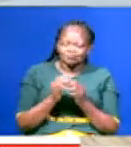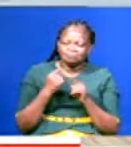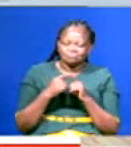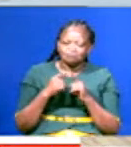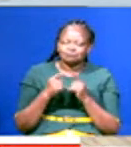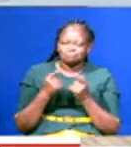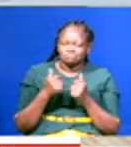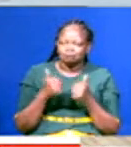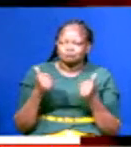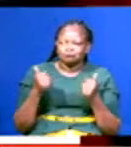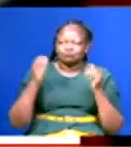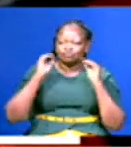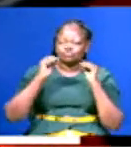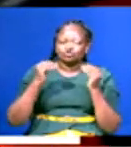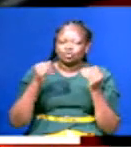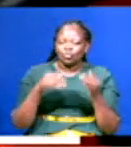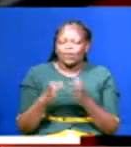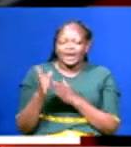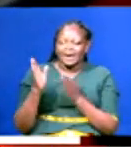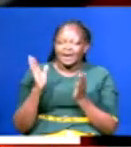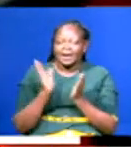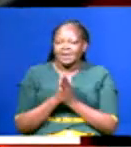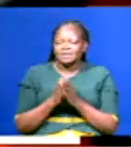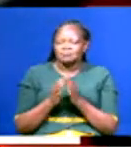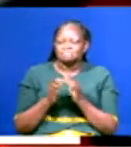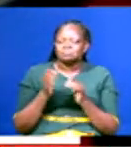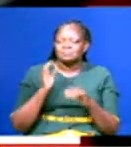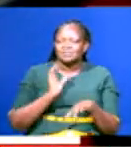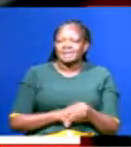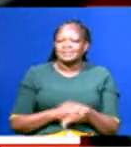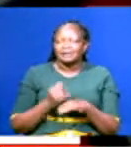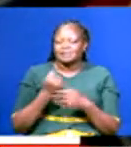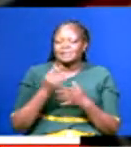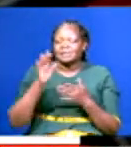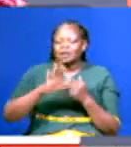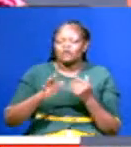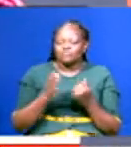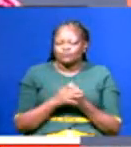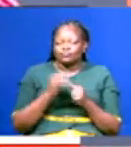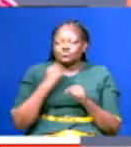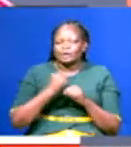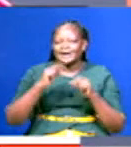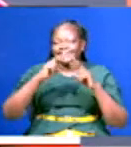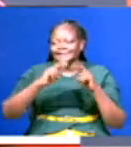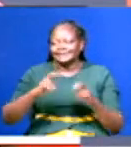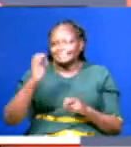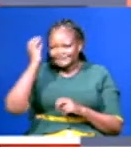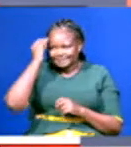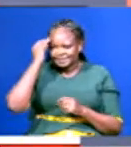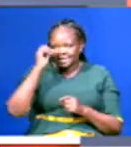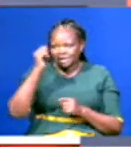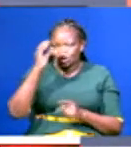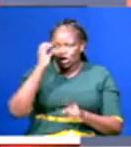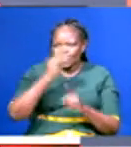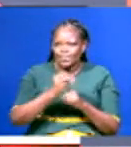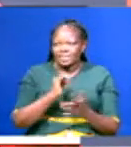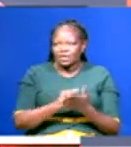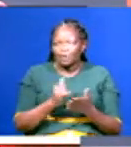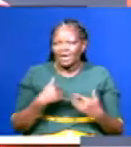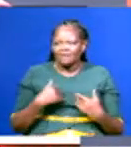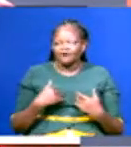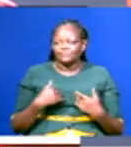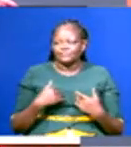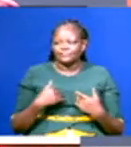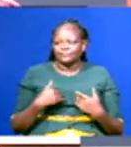effective teaching techniques while obtaining essential aspects of carrying out research studies. Another objective that we have is